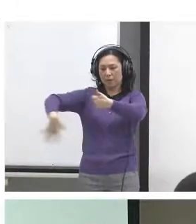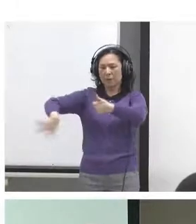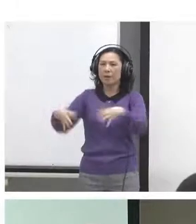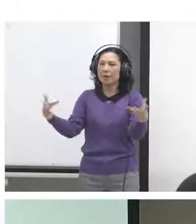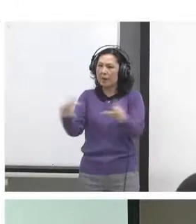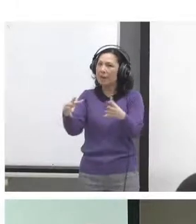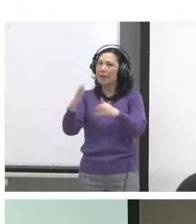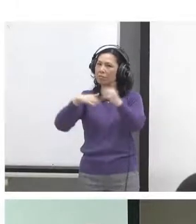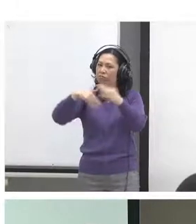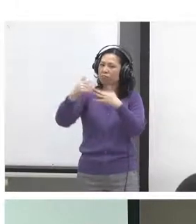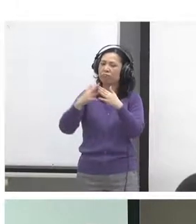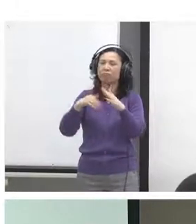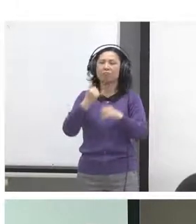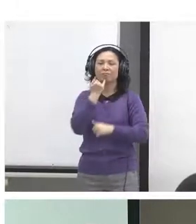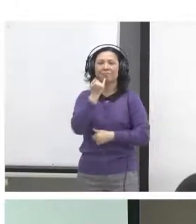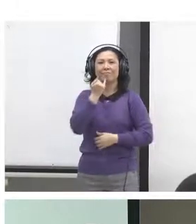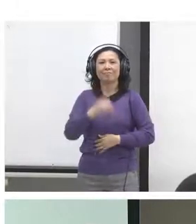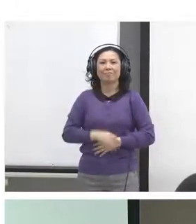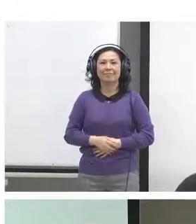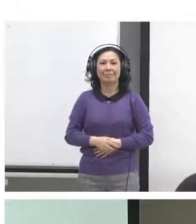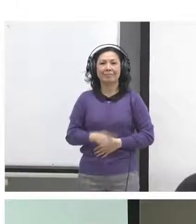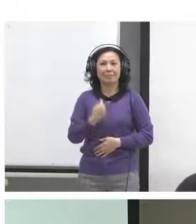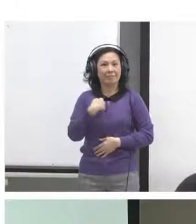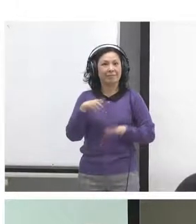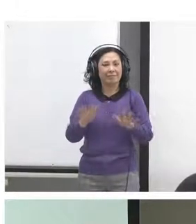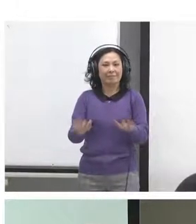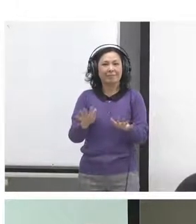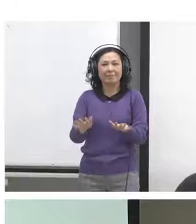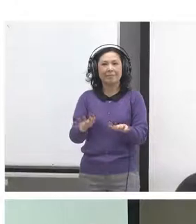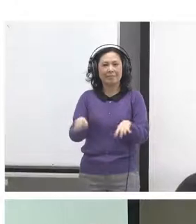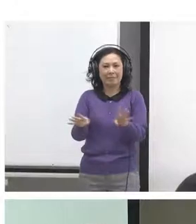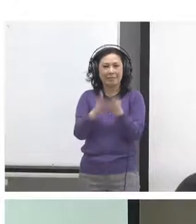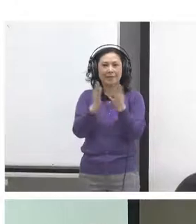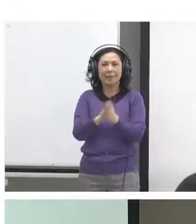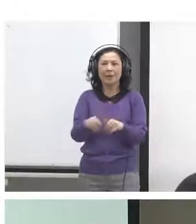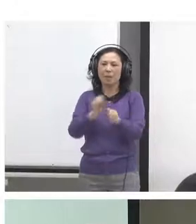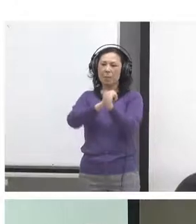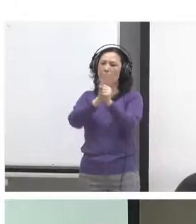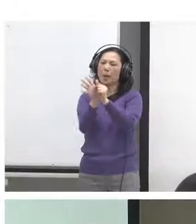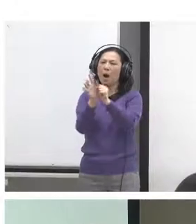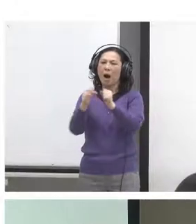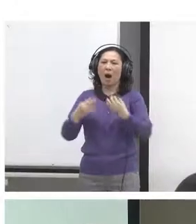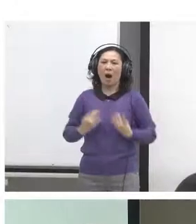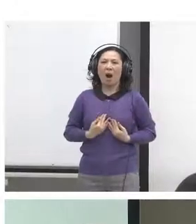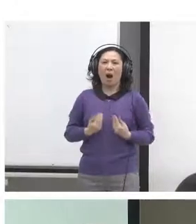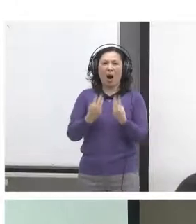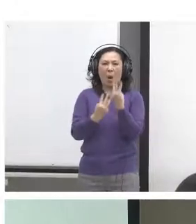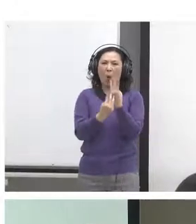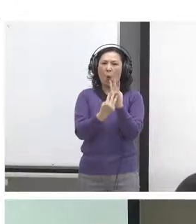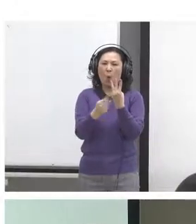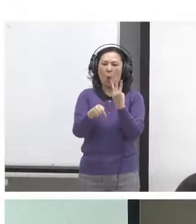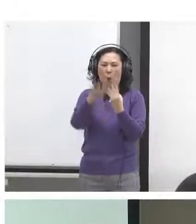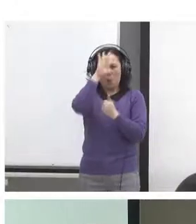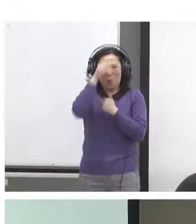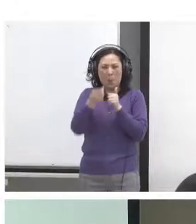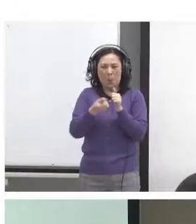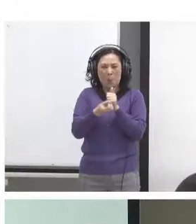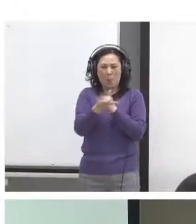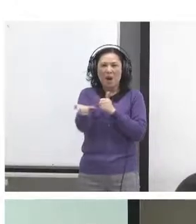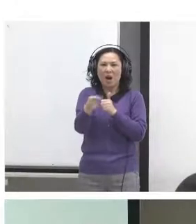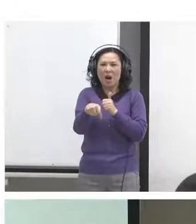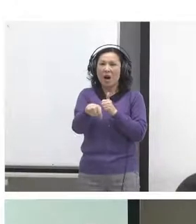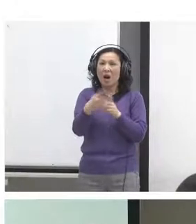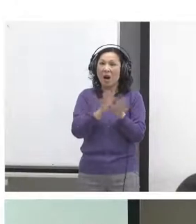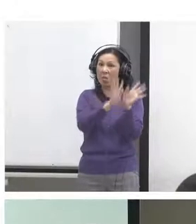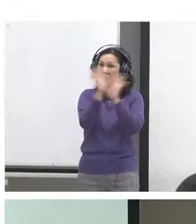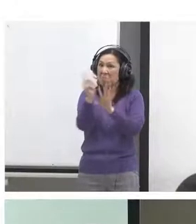Let me jump into the COVID-19 outbreak agenda. Unfortunately, Japan has not been